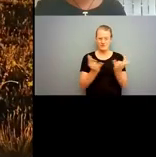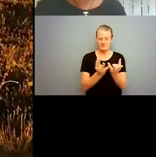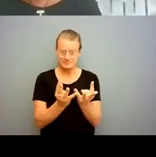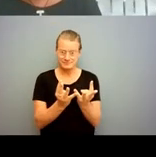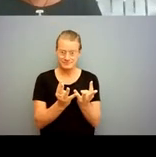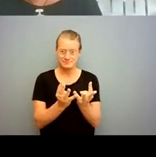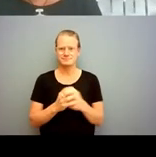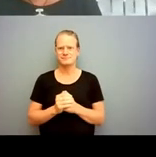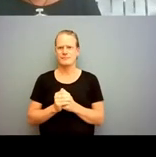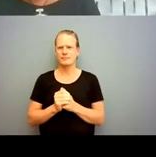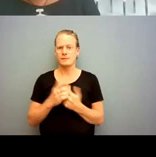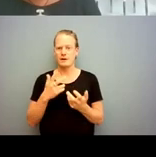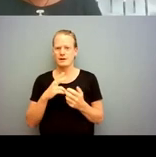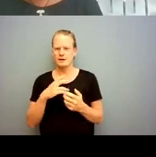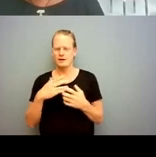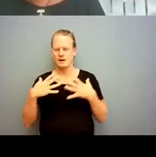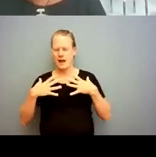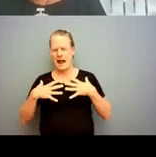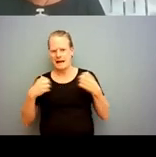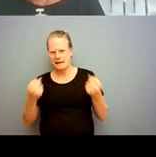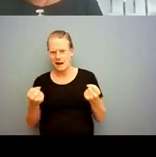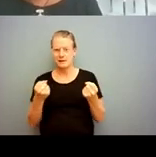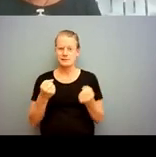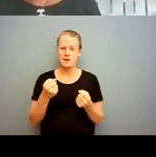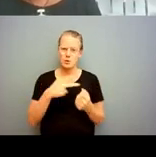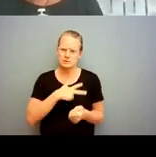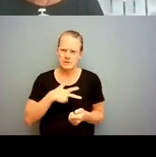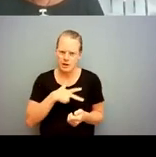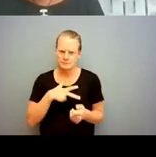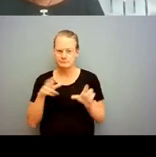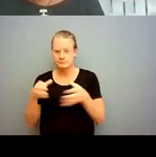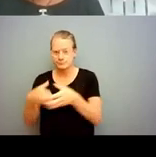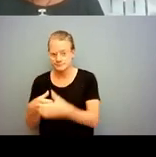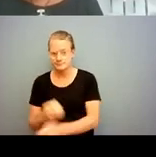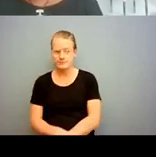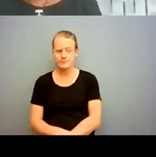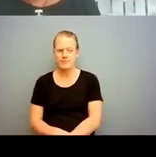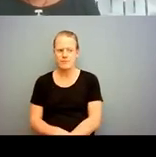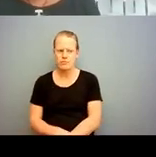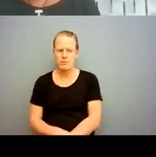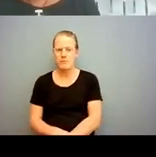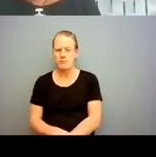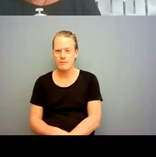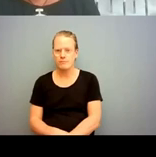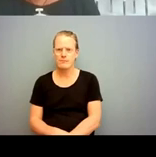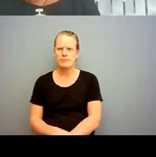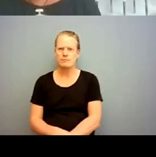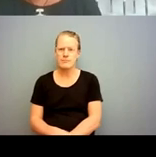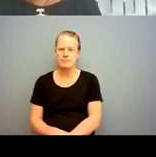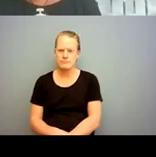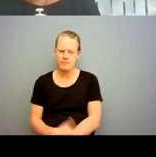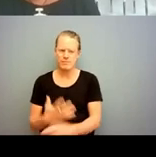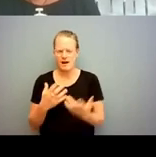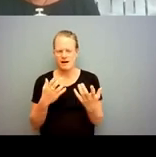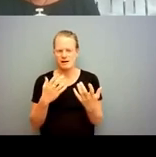in Finland, the Finnish Institute for Health and Welfare, the Sami Parliament in Finland, Sami